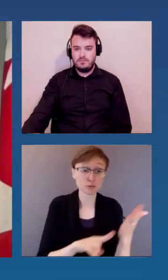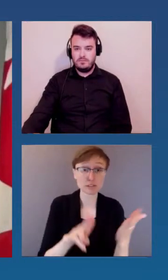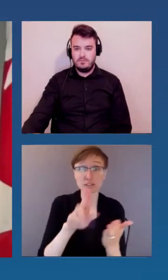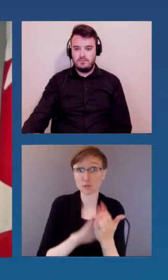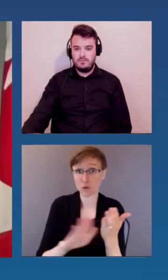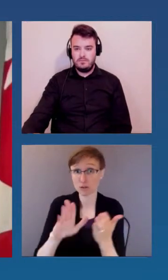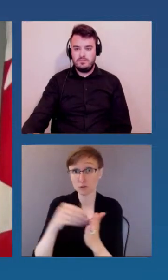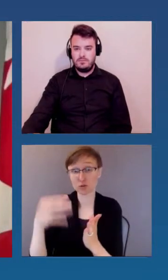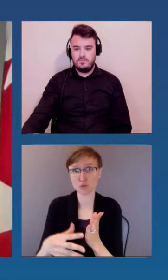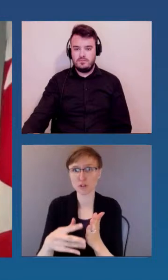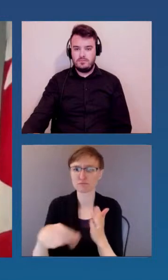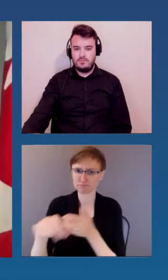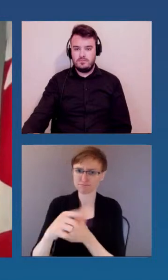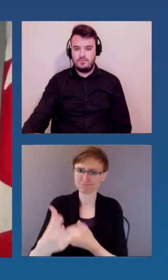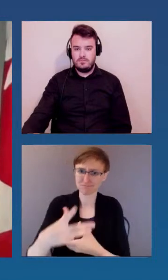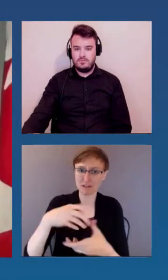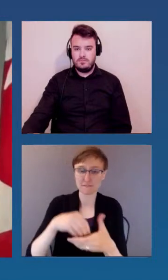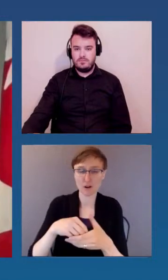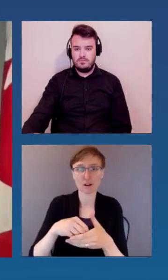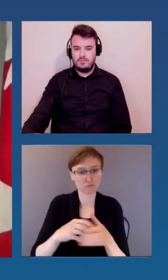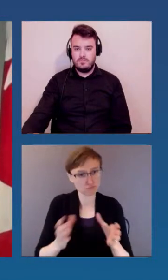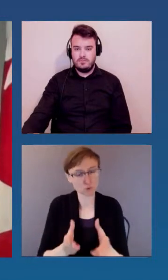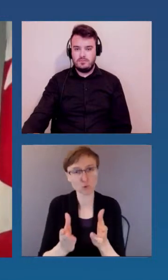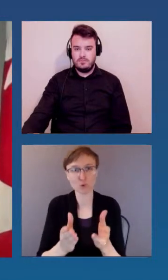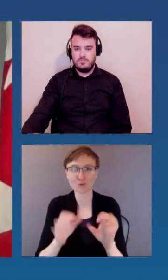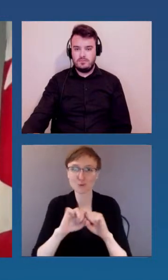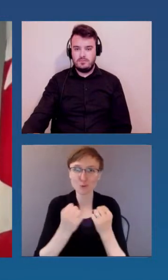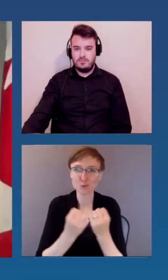during this pandemic. Merci beaucoup. Thank you.